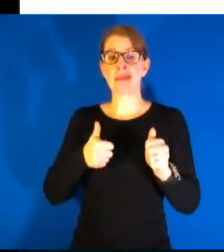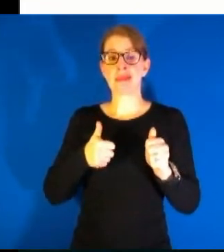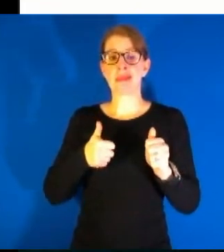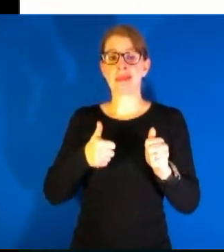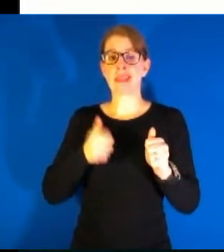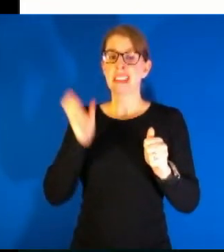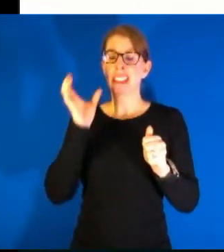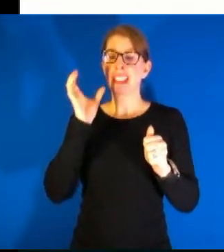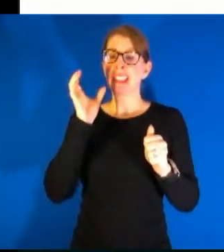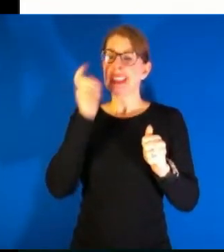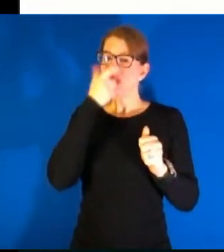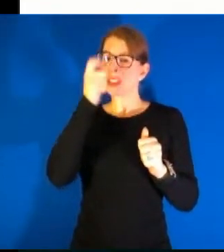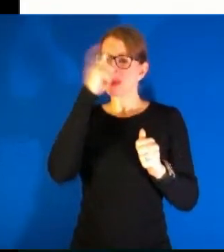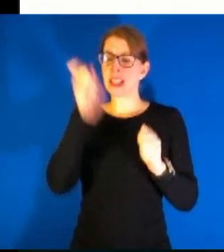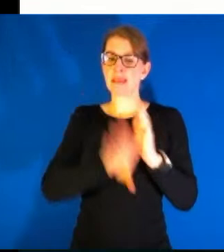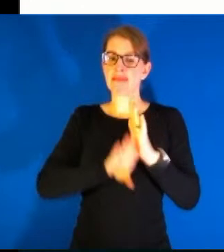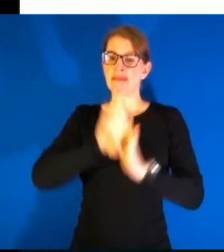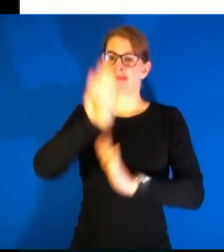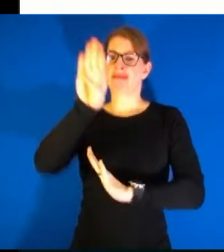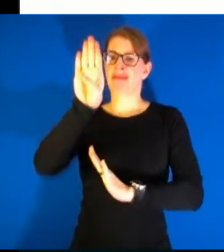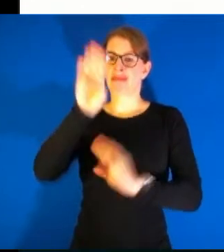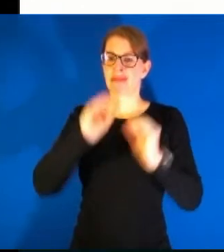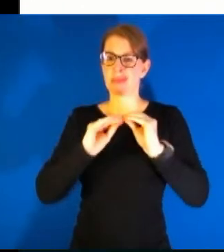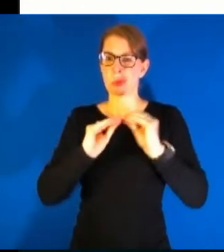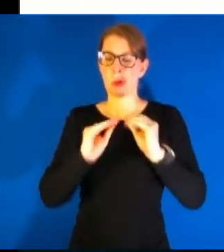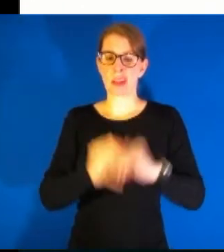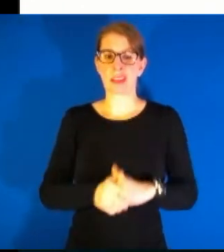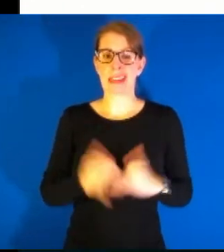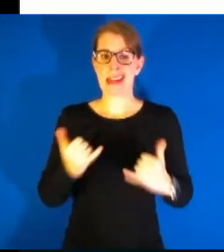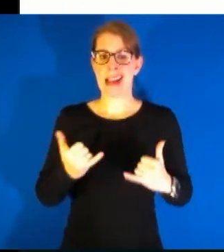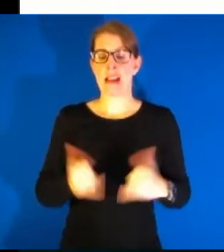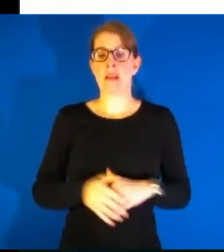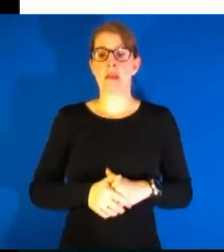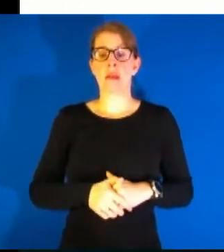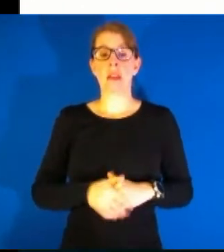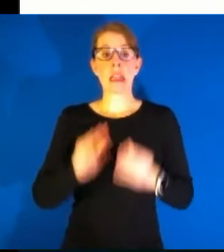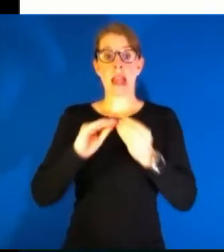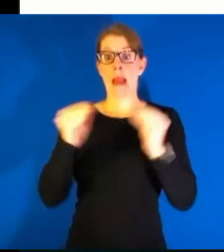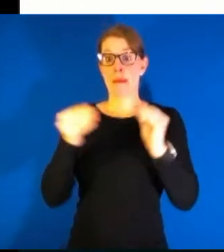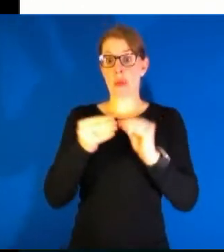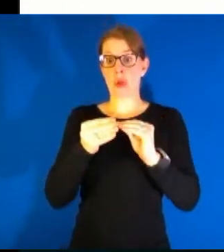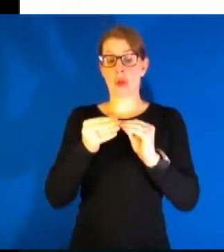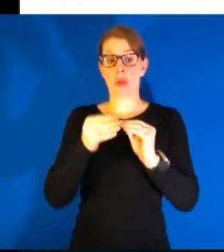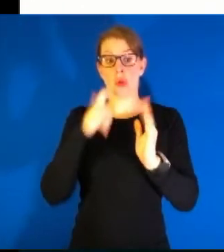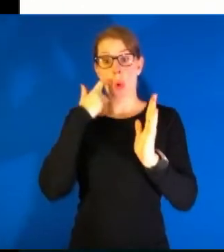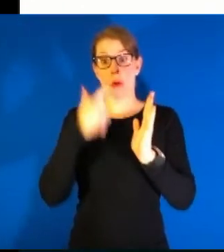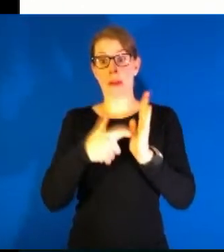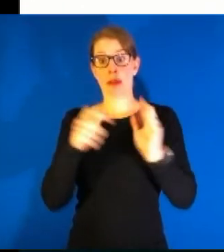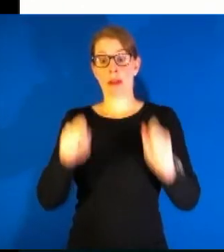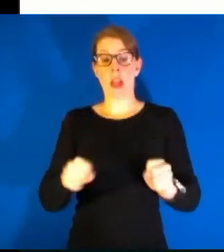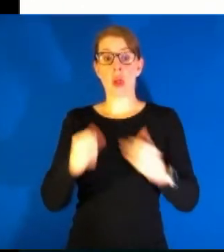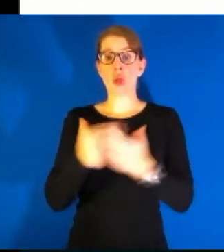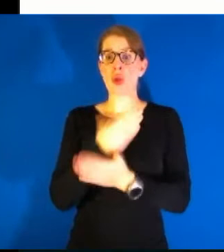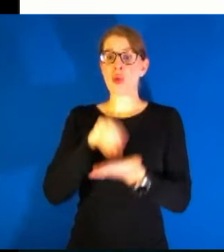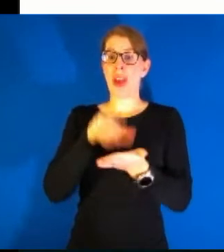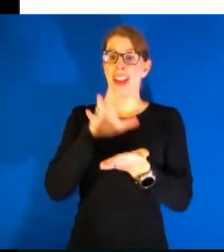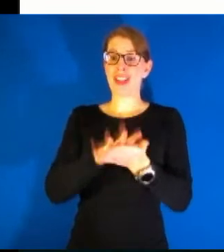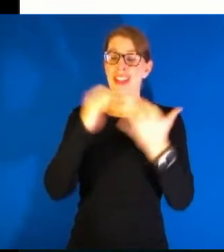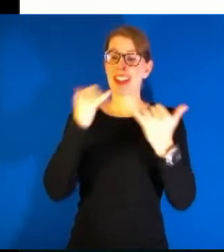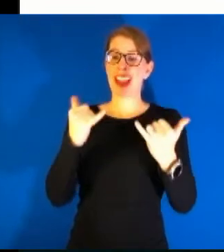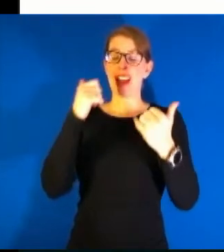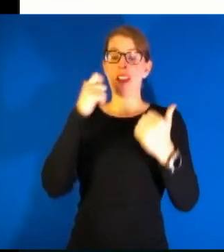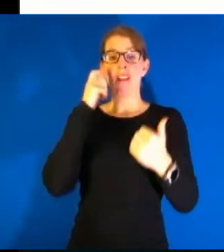much higher. But what I would say to you is, and you can see it in our numbers, right? We just set a new record today for the most